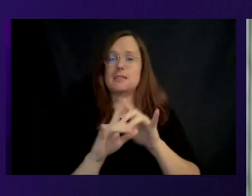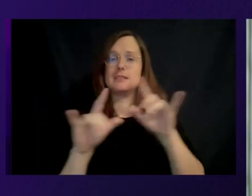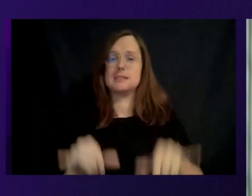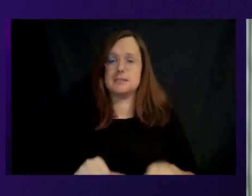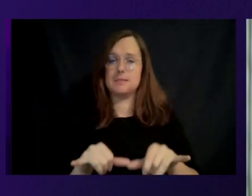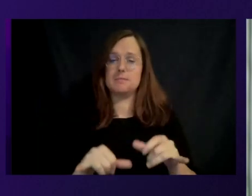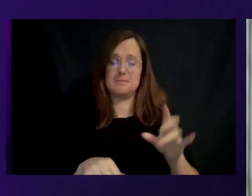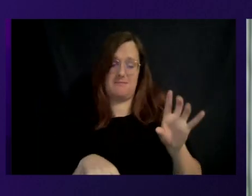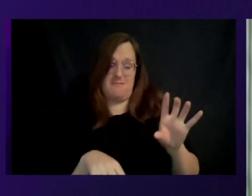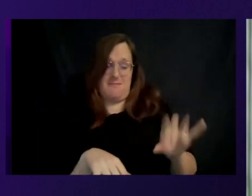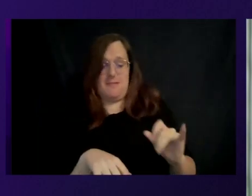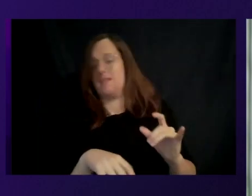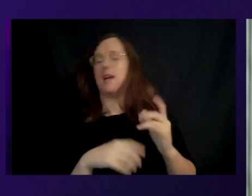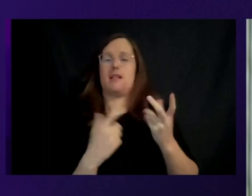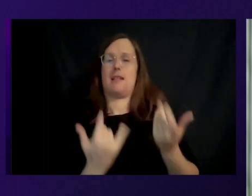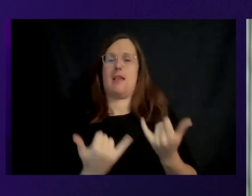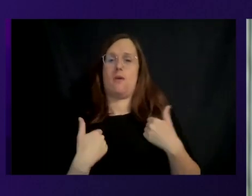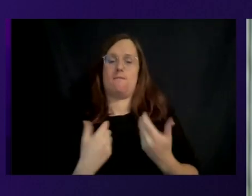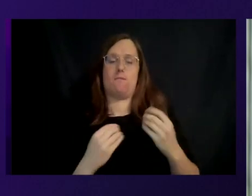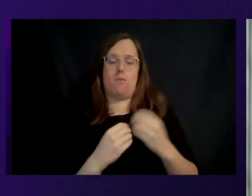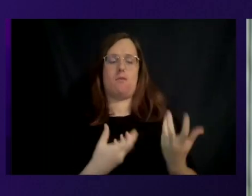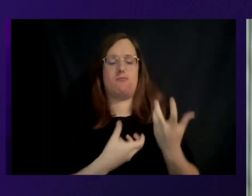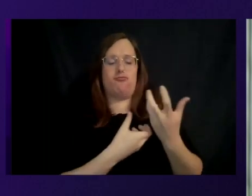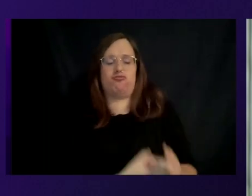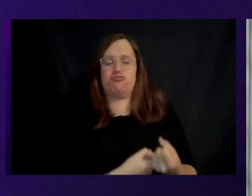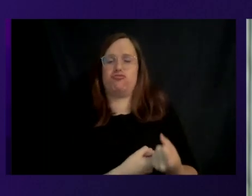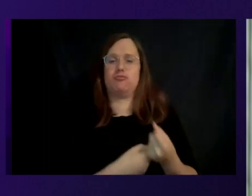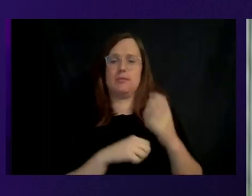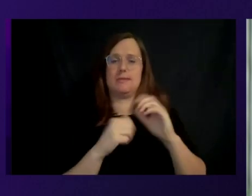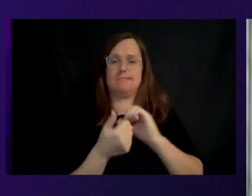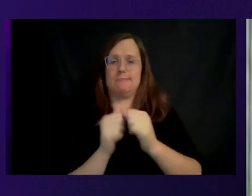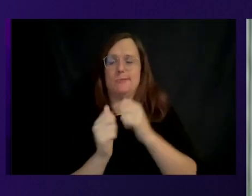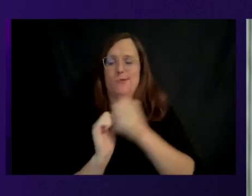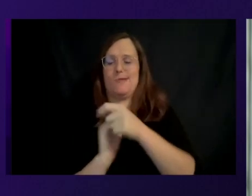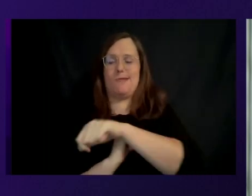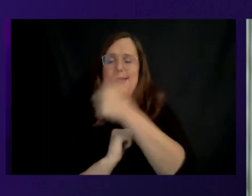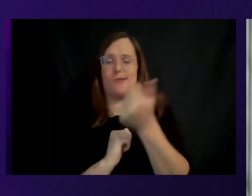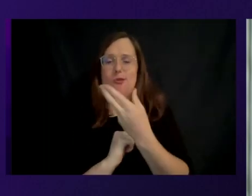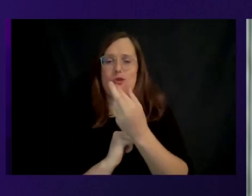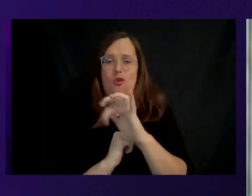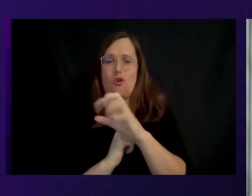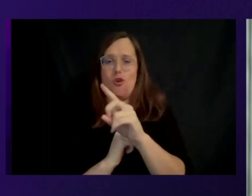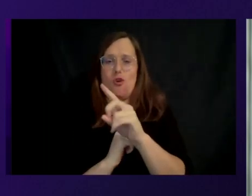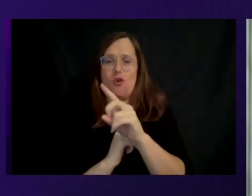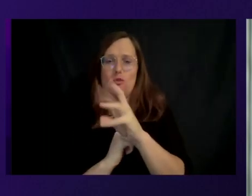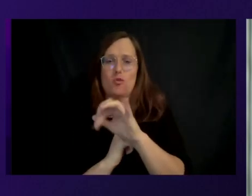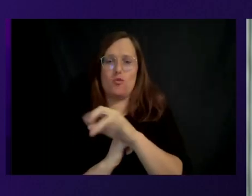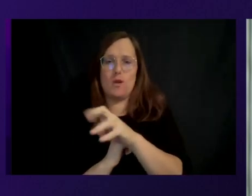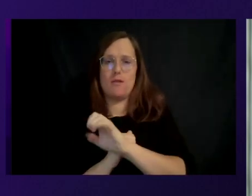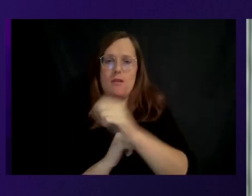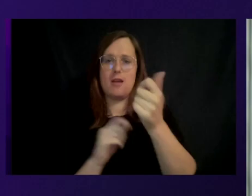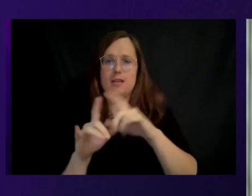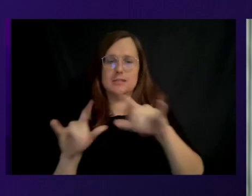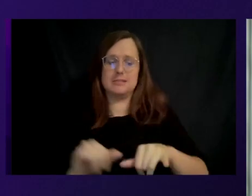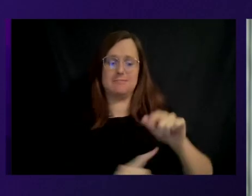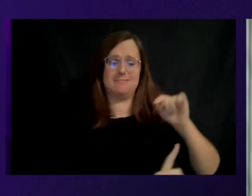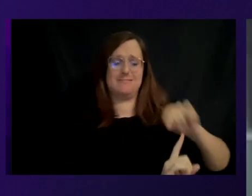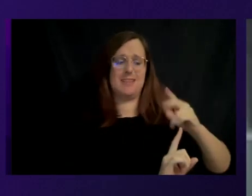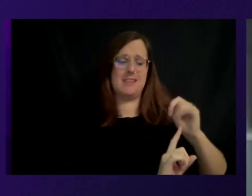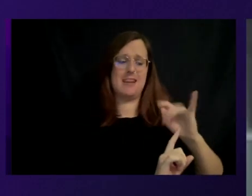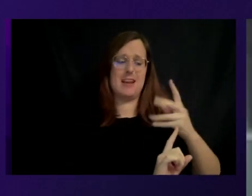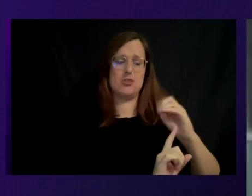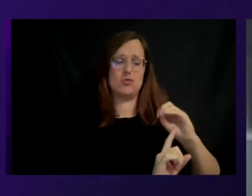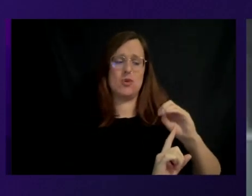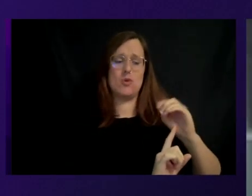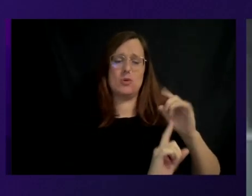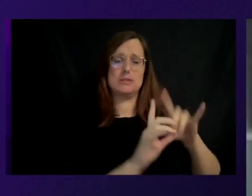trust than can be achieved with the traditional hardware and virtualization systems. The AWS Nitro system provides protections to customers who